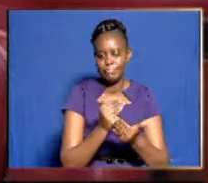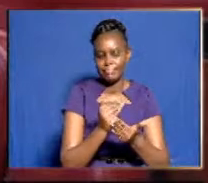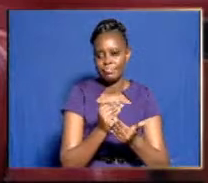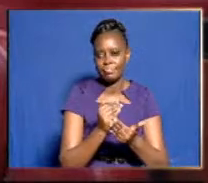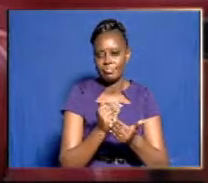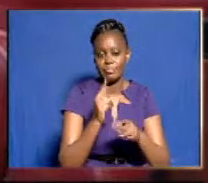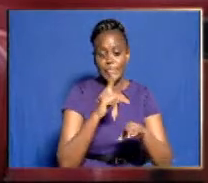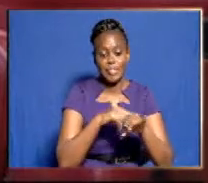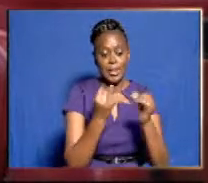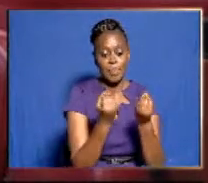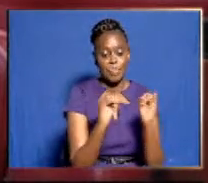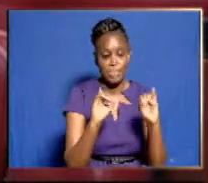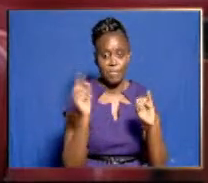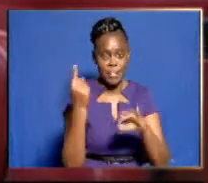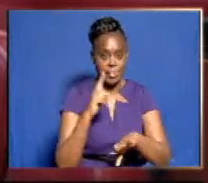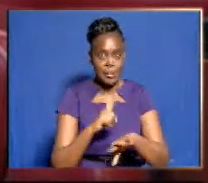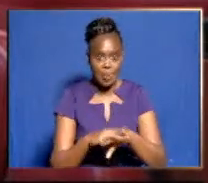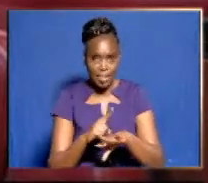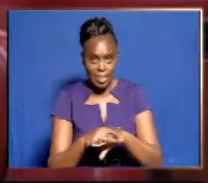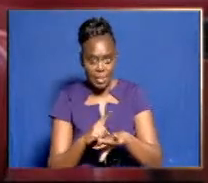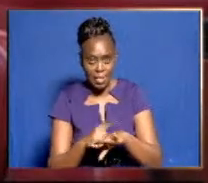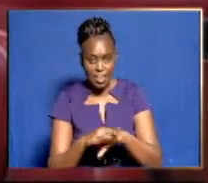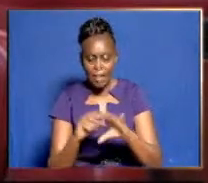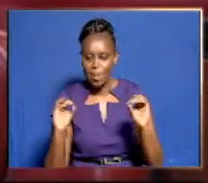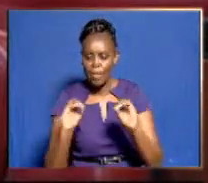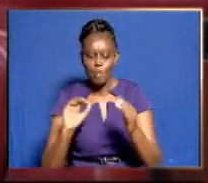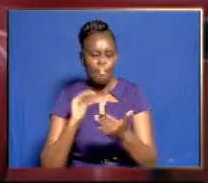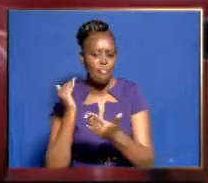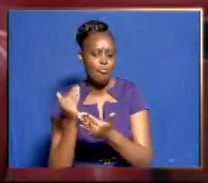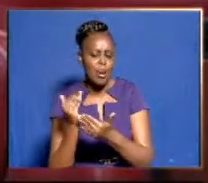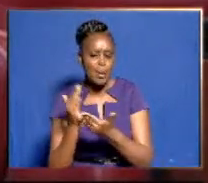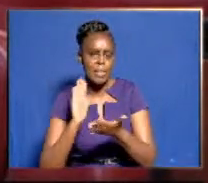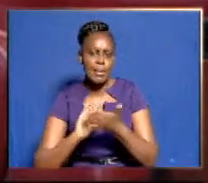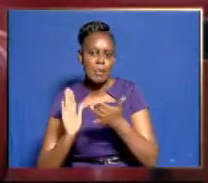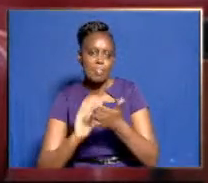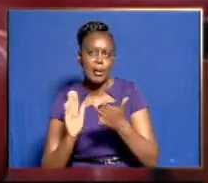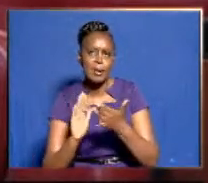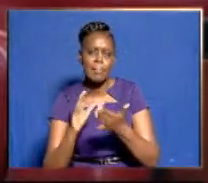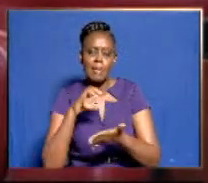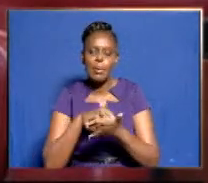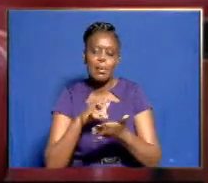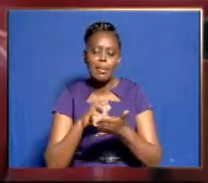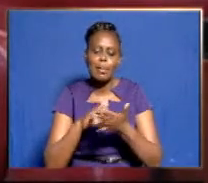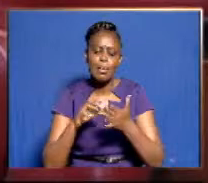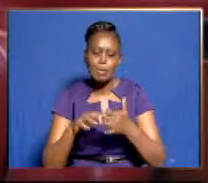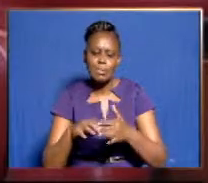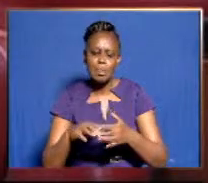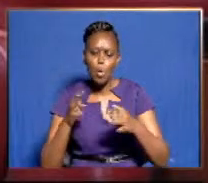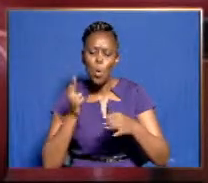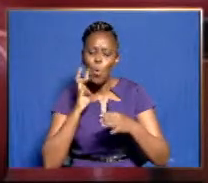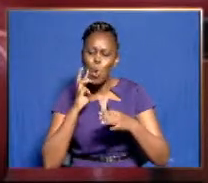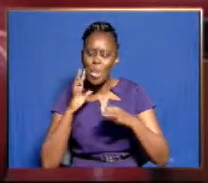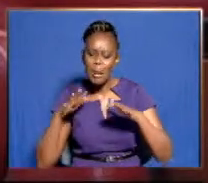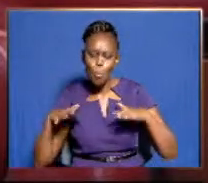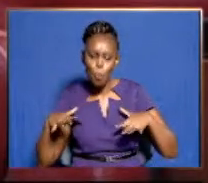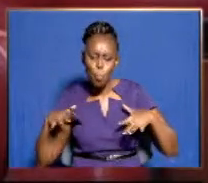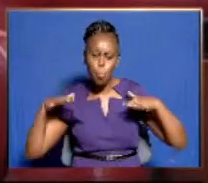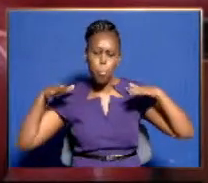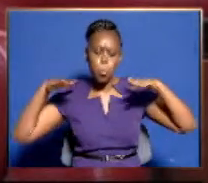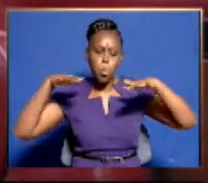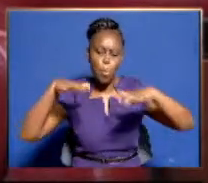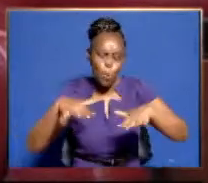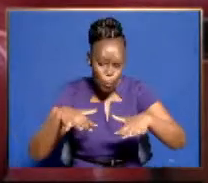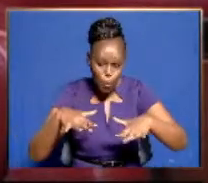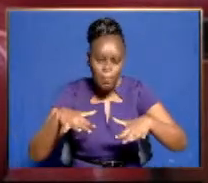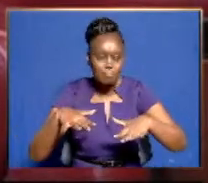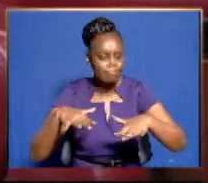since independence, for the first time, there is no funding for emergencies. In case there are floods, in case there is drought,